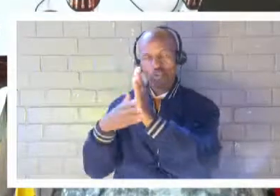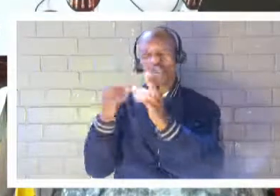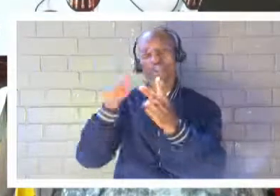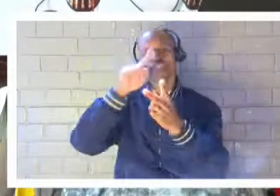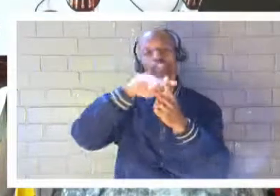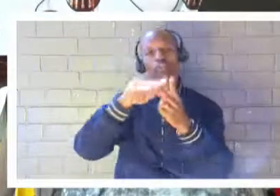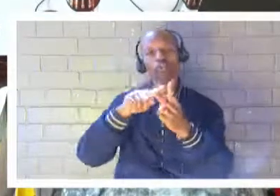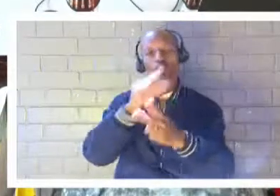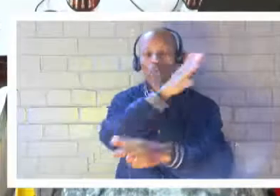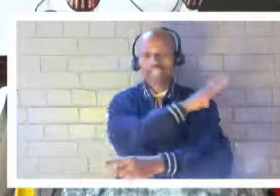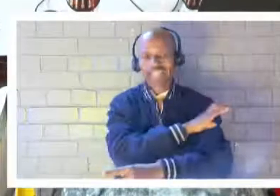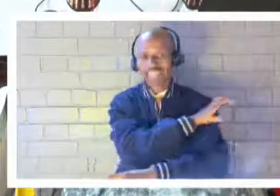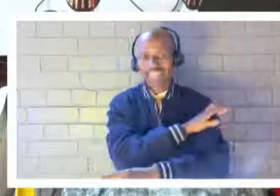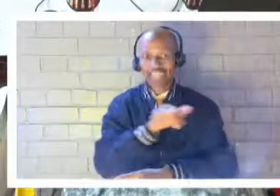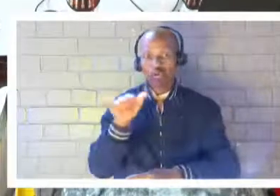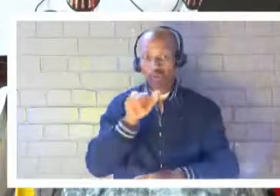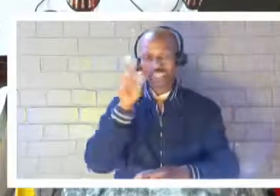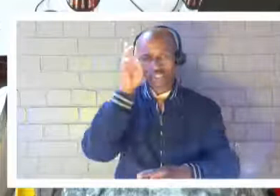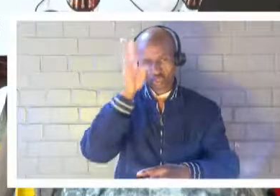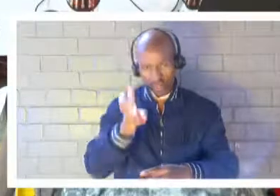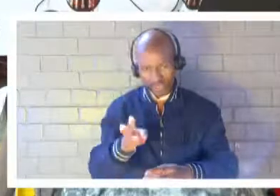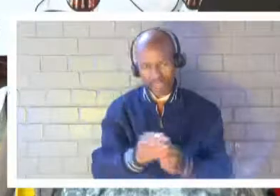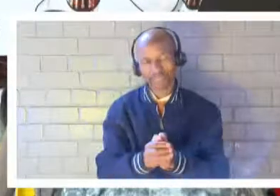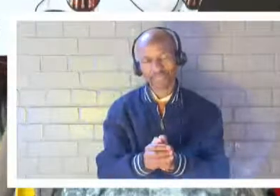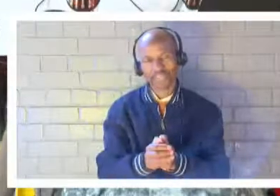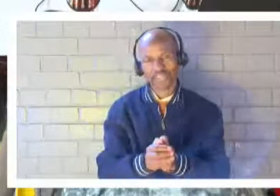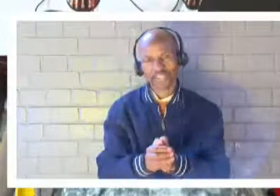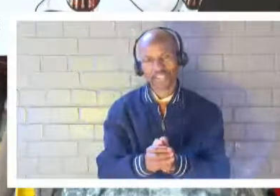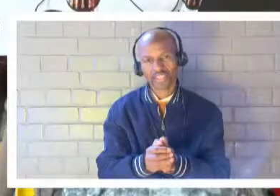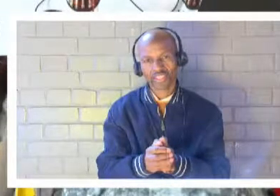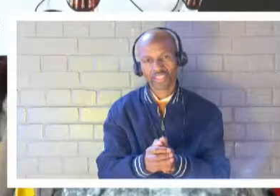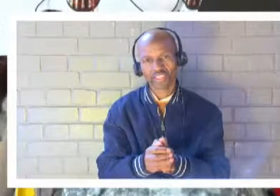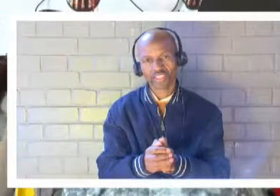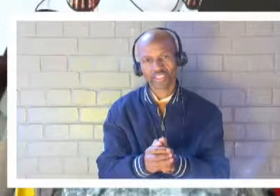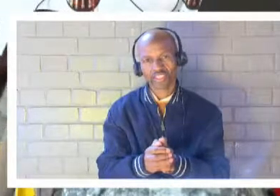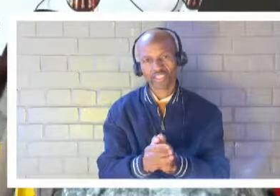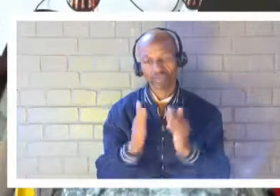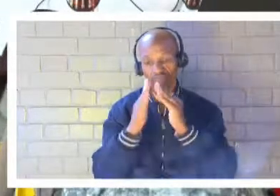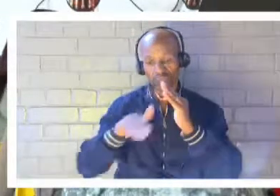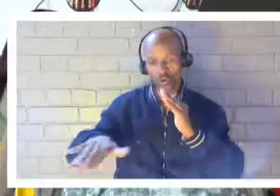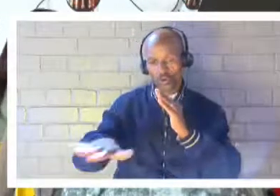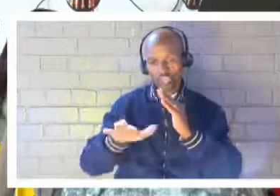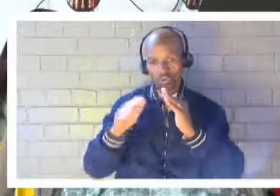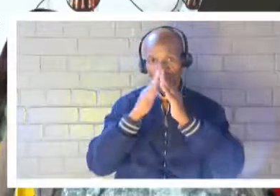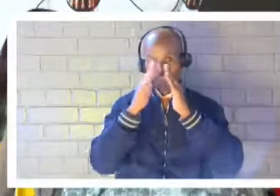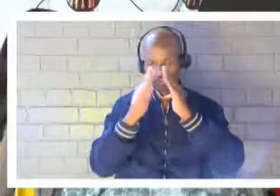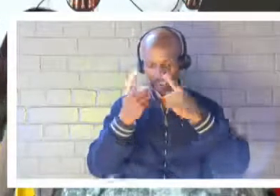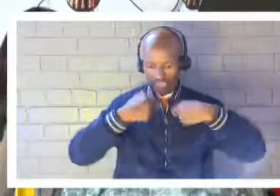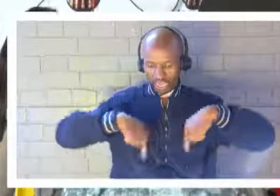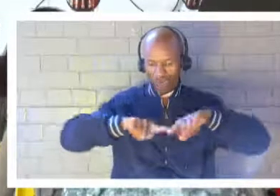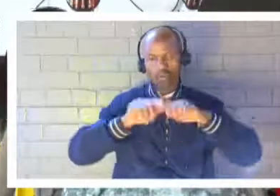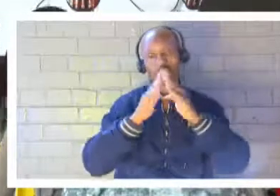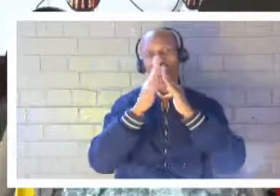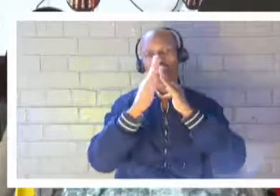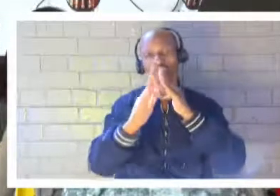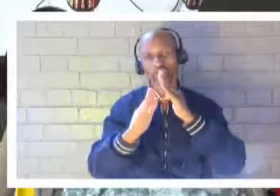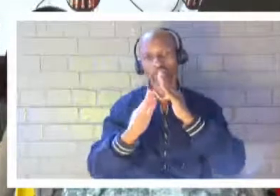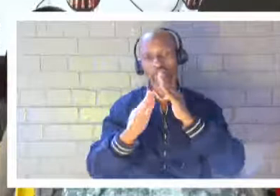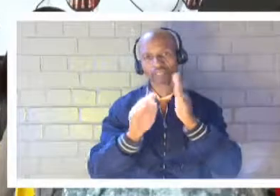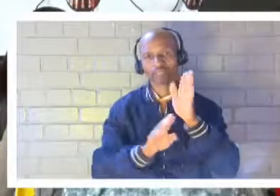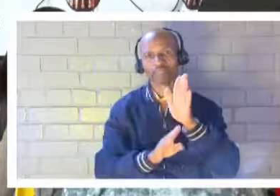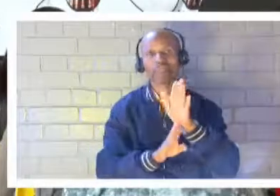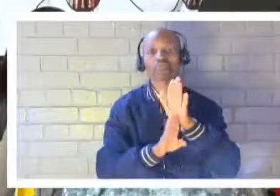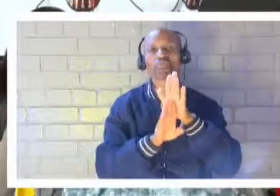two clinics which also is at the old location. Our township is